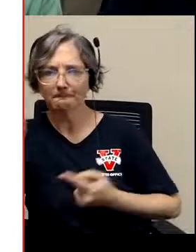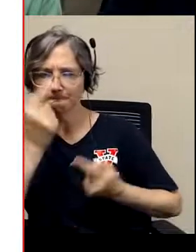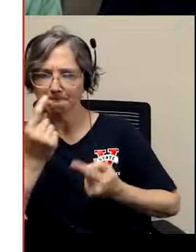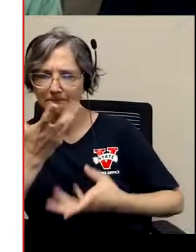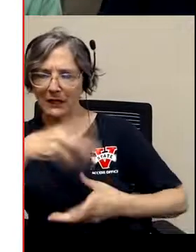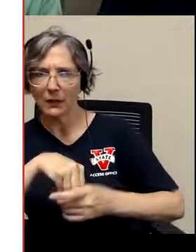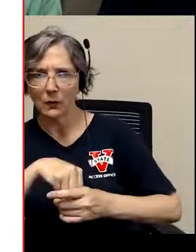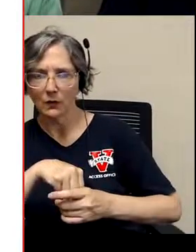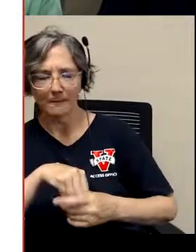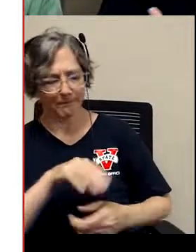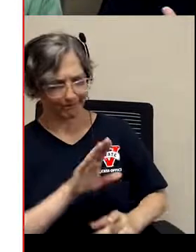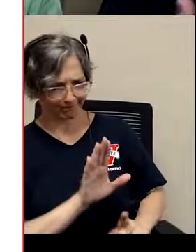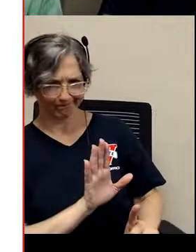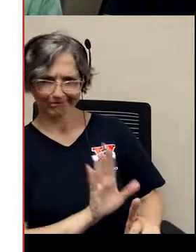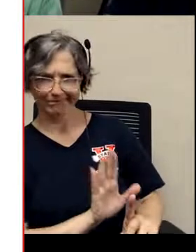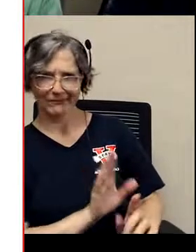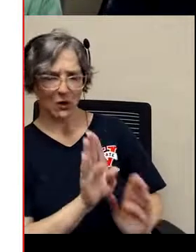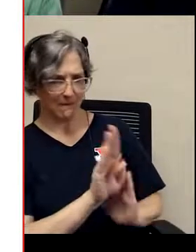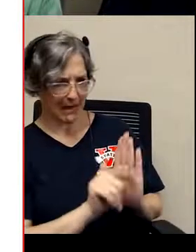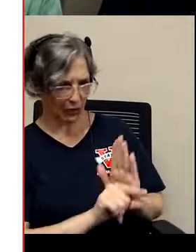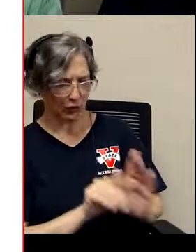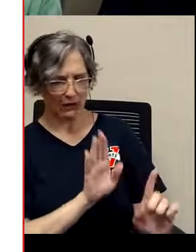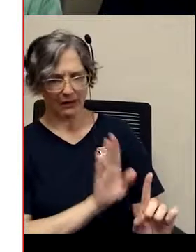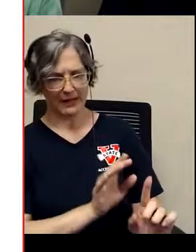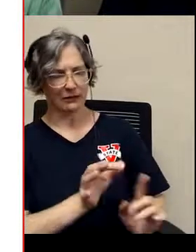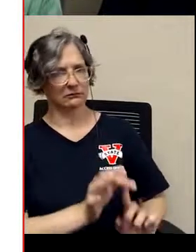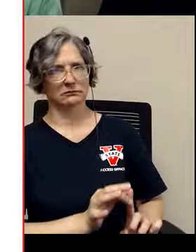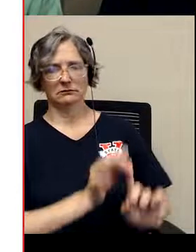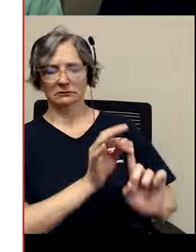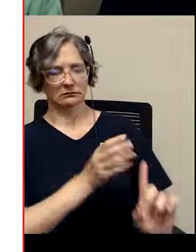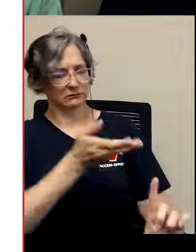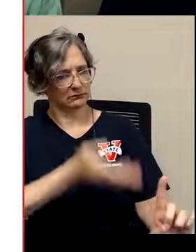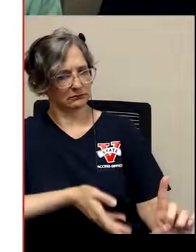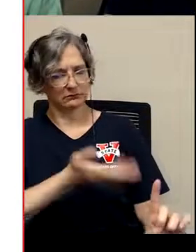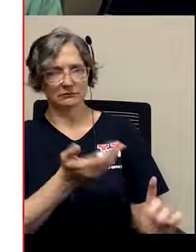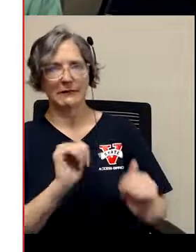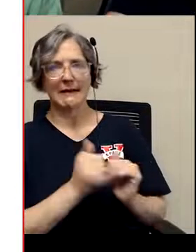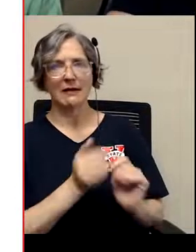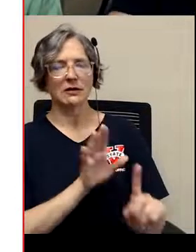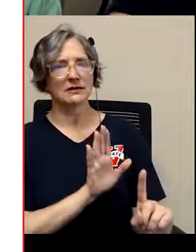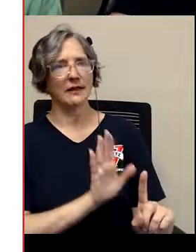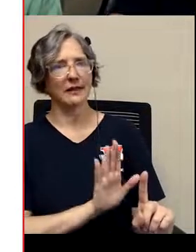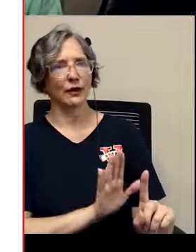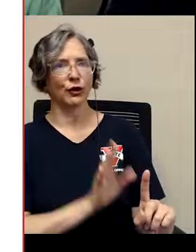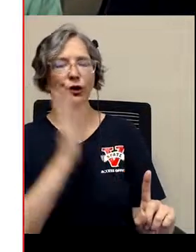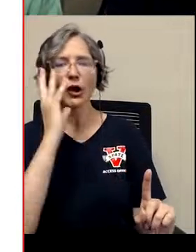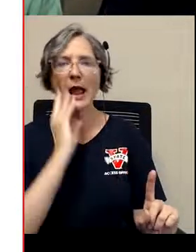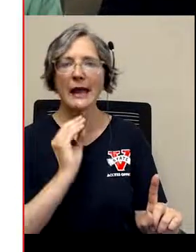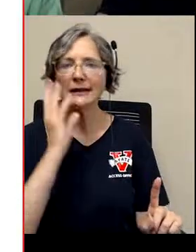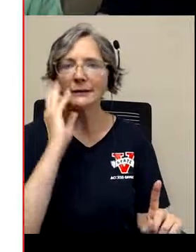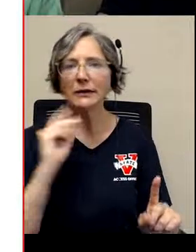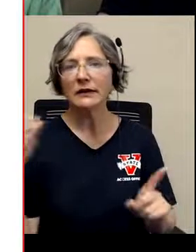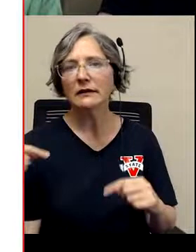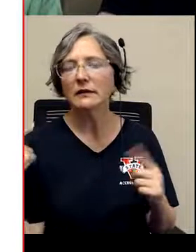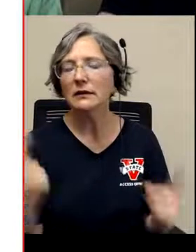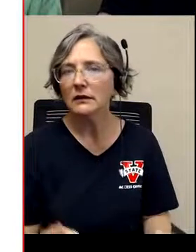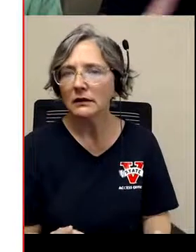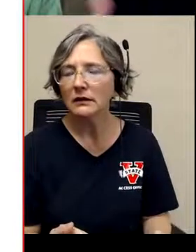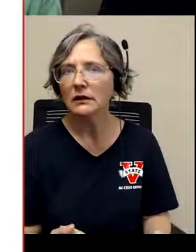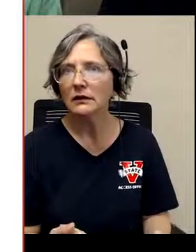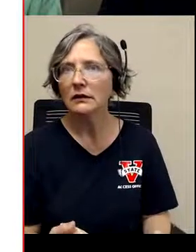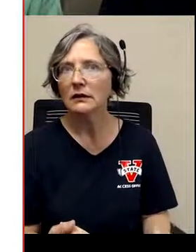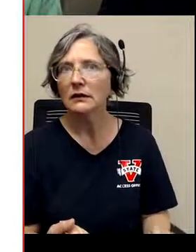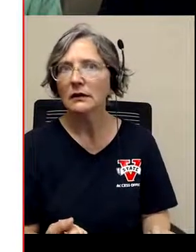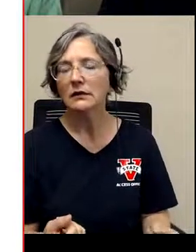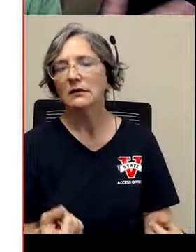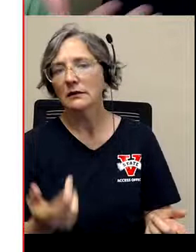their background, how will their uniqueness, how will their experiences as